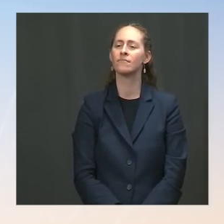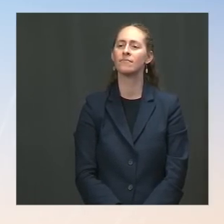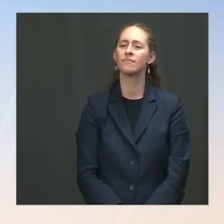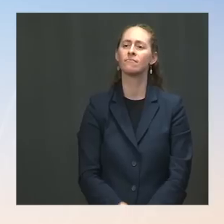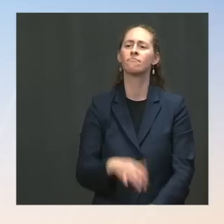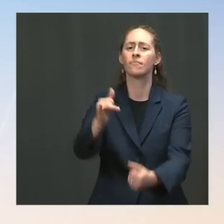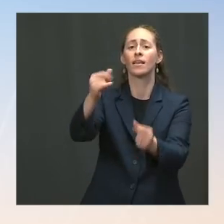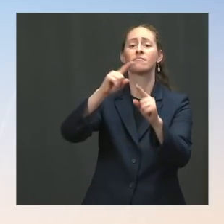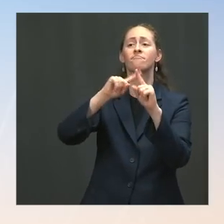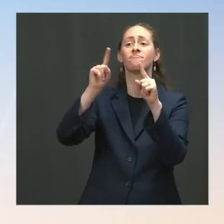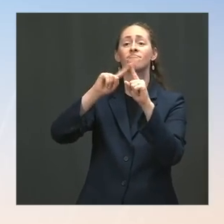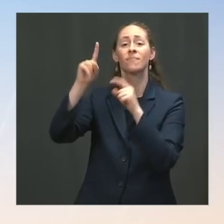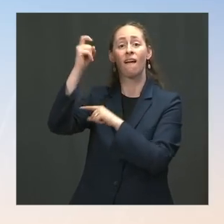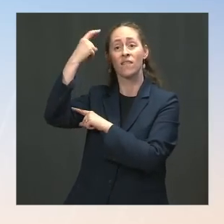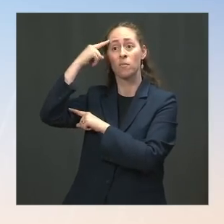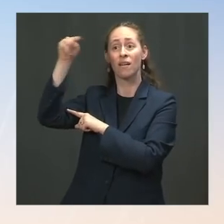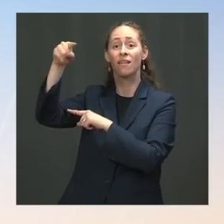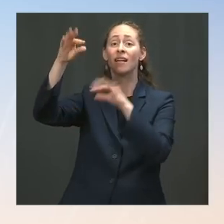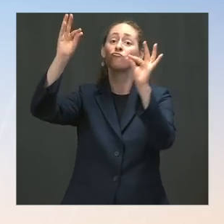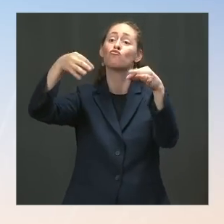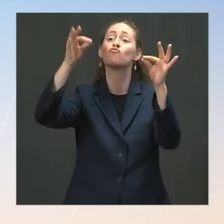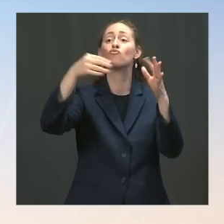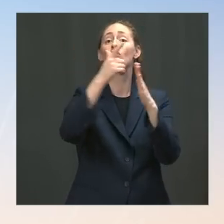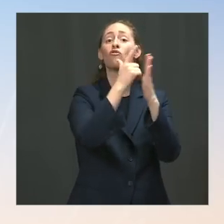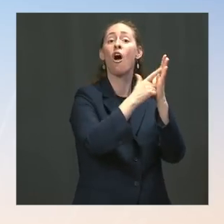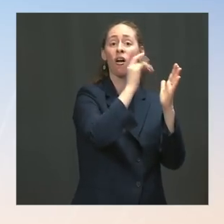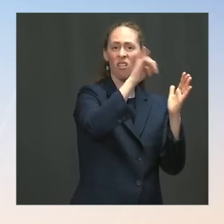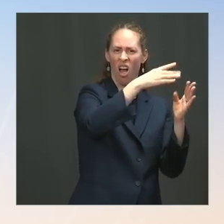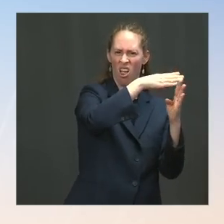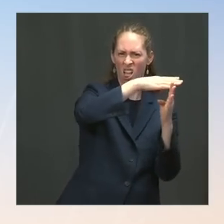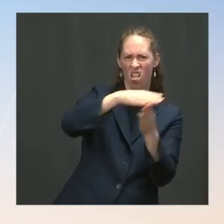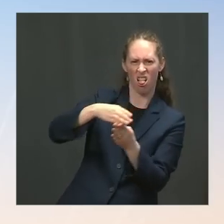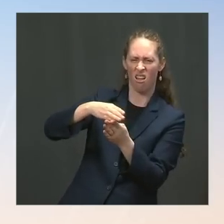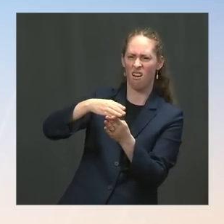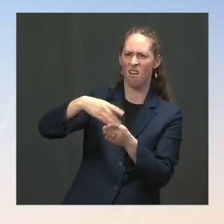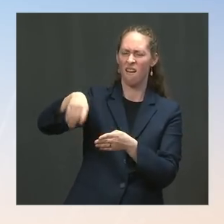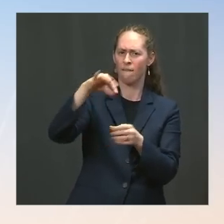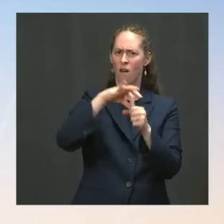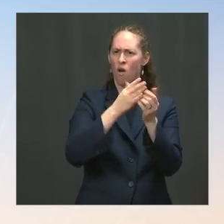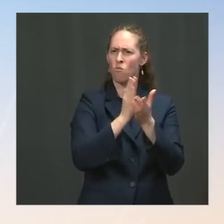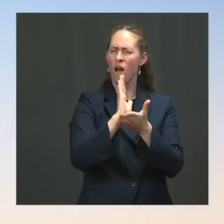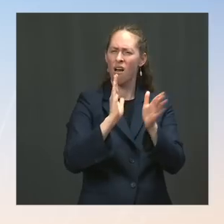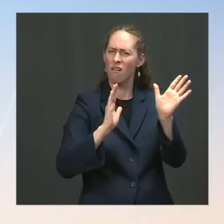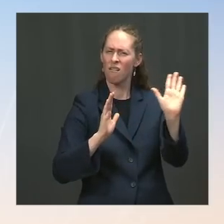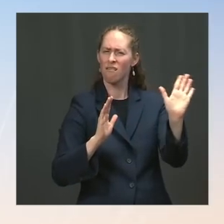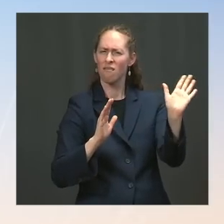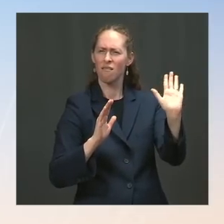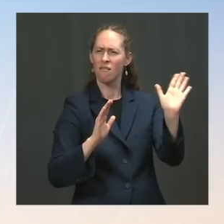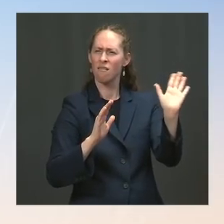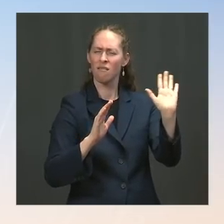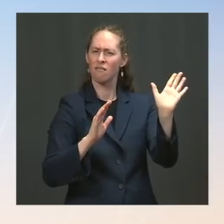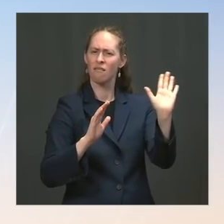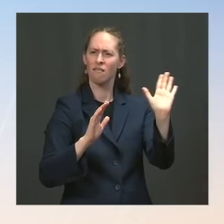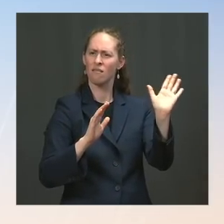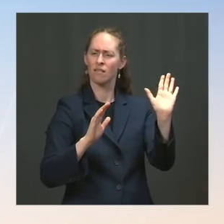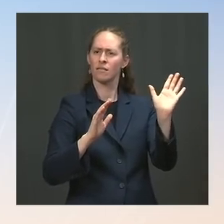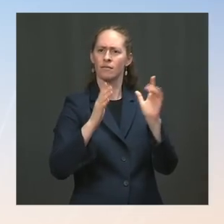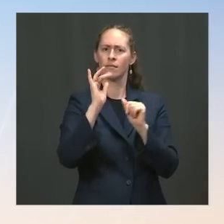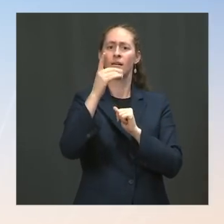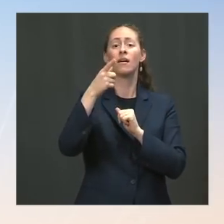vote, that makes it less accessible, that limits the ability of people to get to the polls, to take time off to do